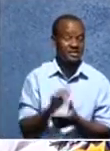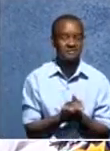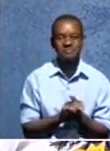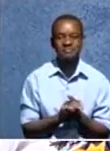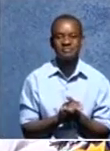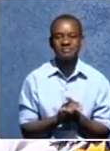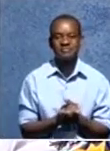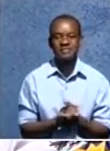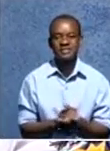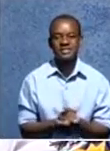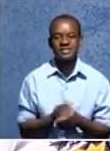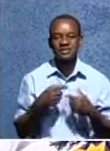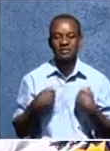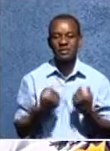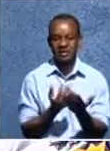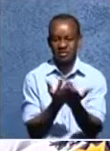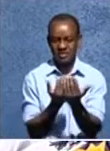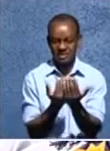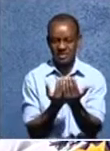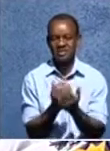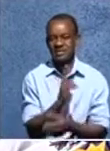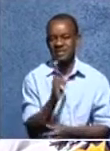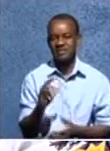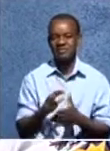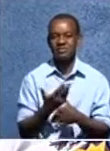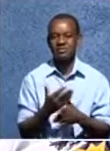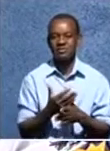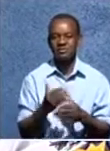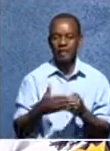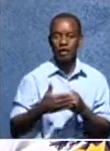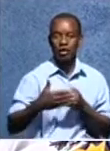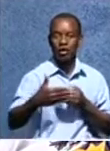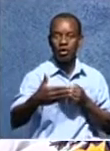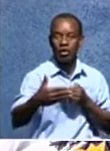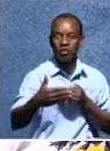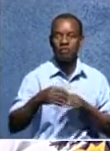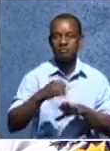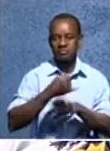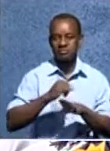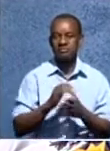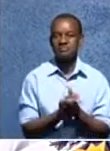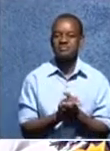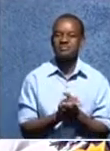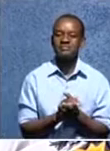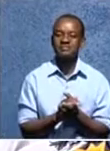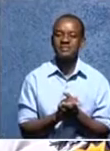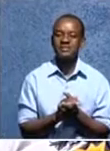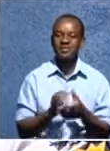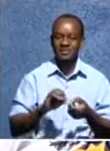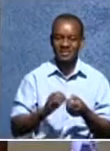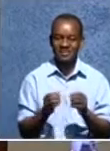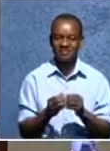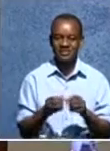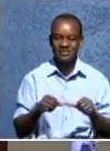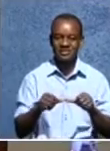expecting, because us being a long-haul destination, that most of them will be coming with their spouses as well. So the number will, at the end of the day, definitely